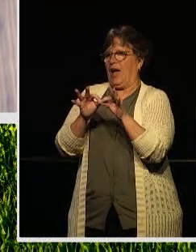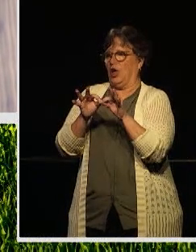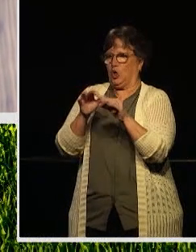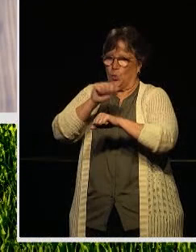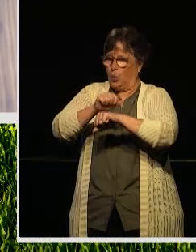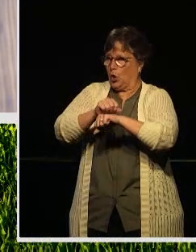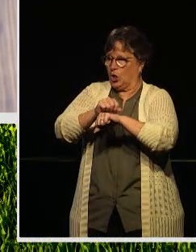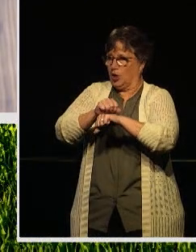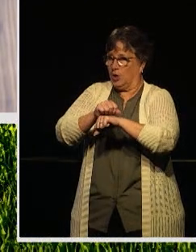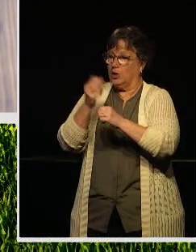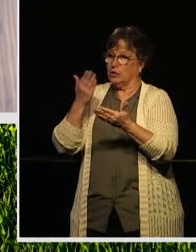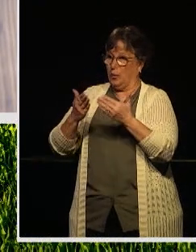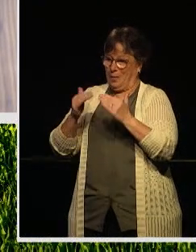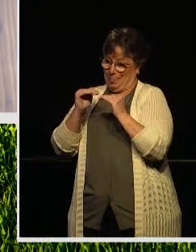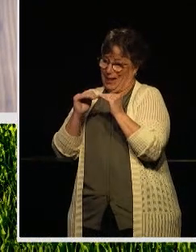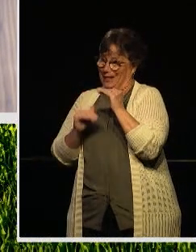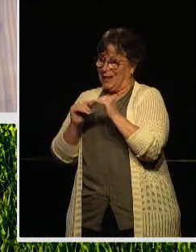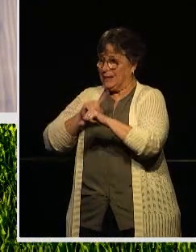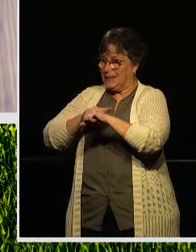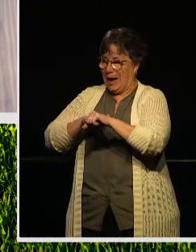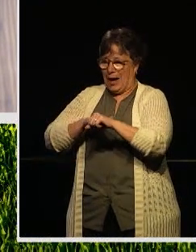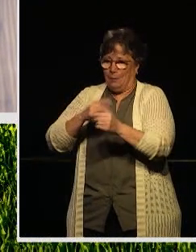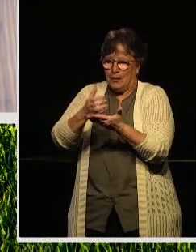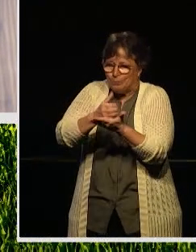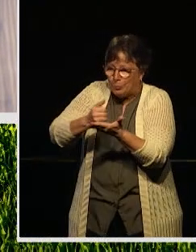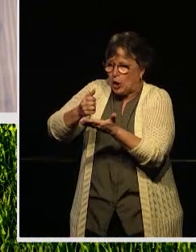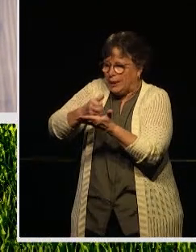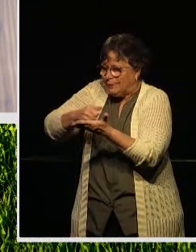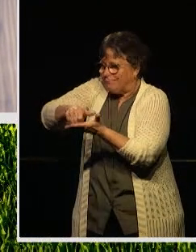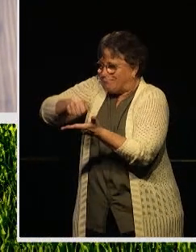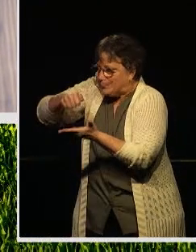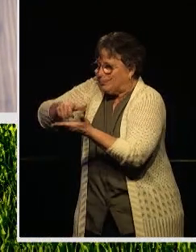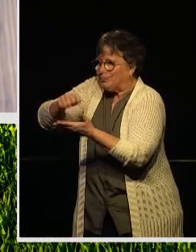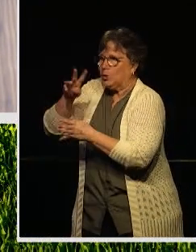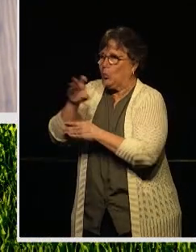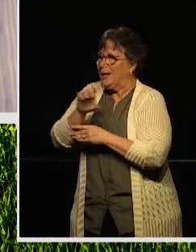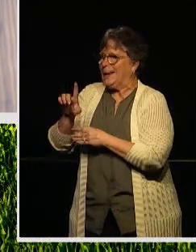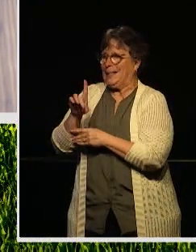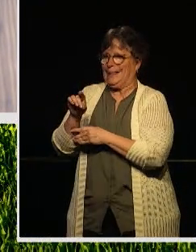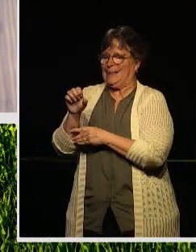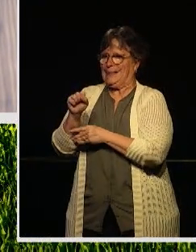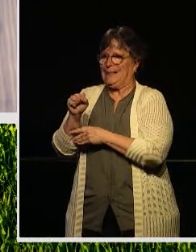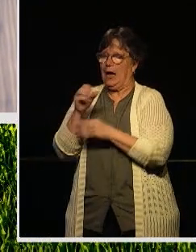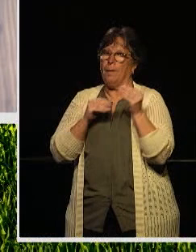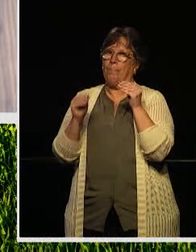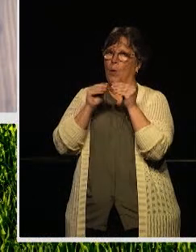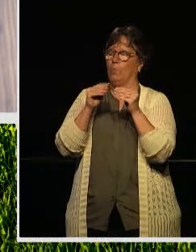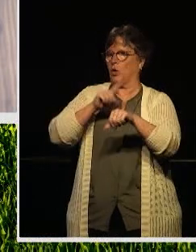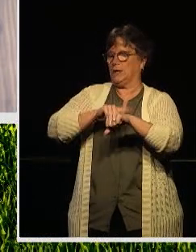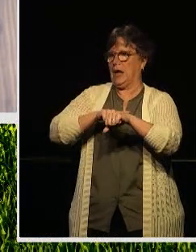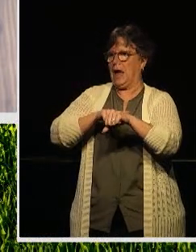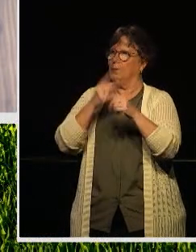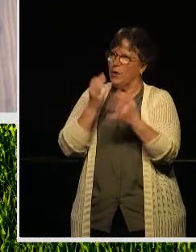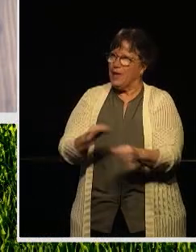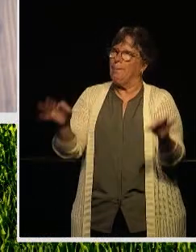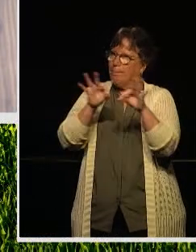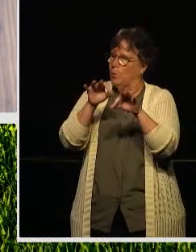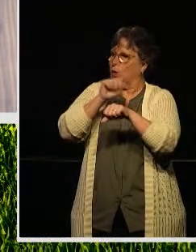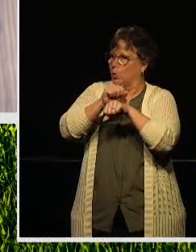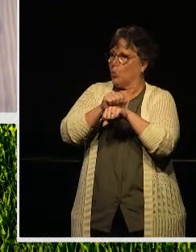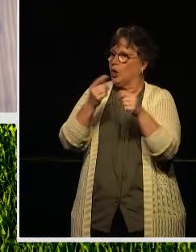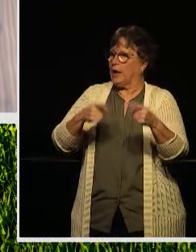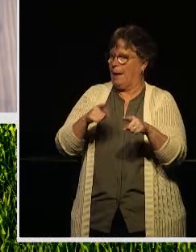might spend less time pulling weeds and more time doing something value added or higher value to the